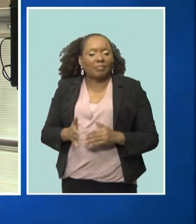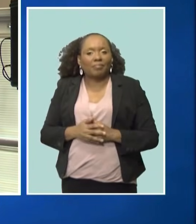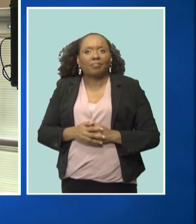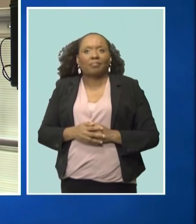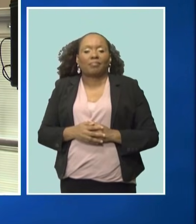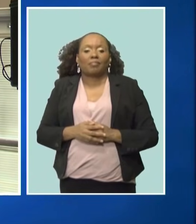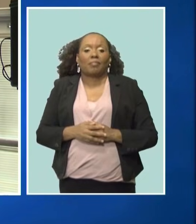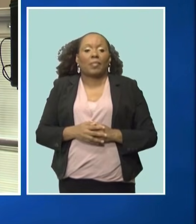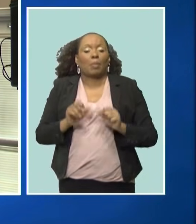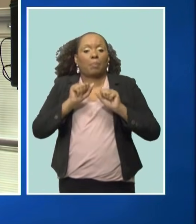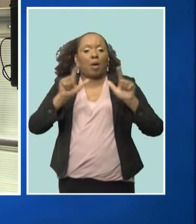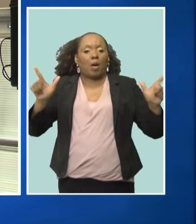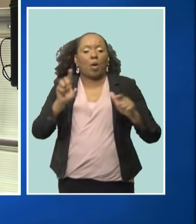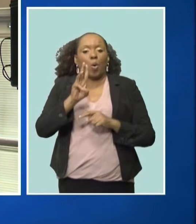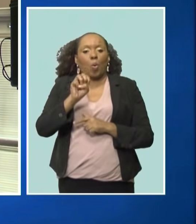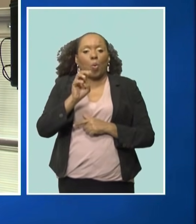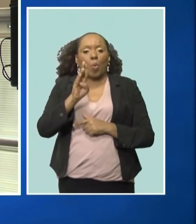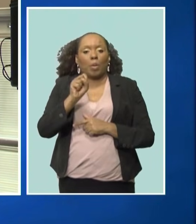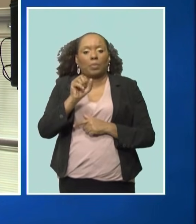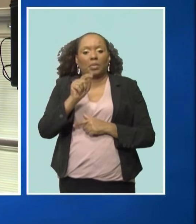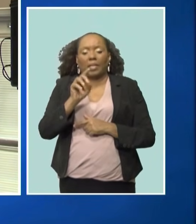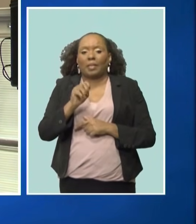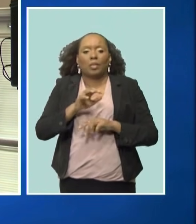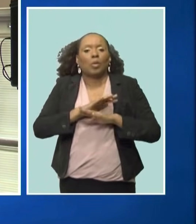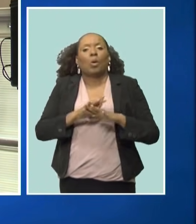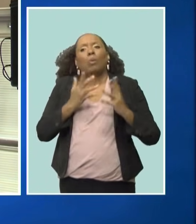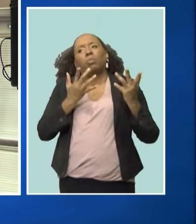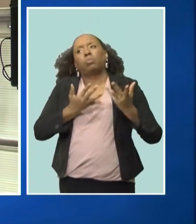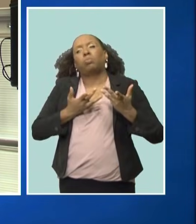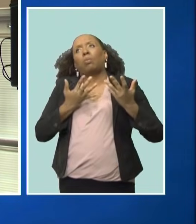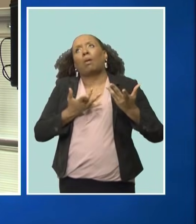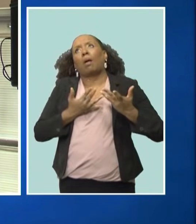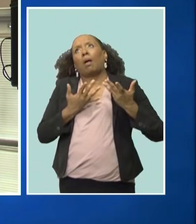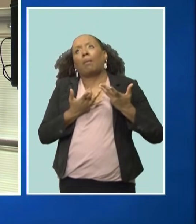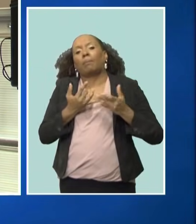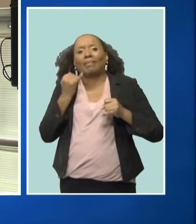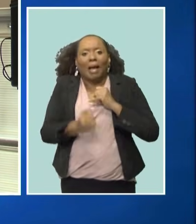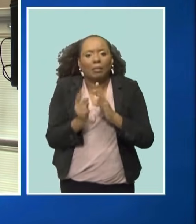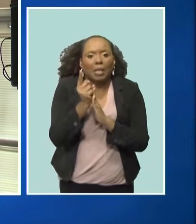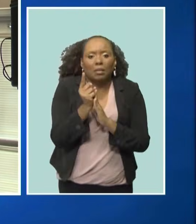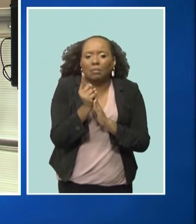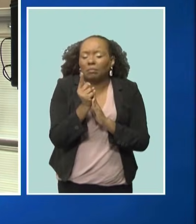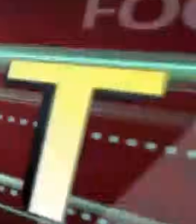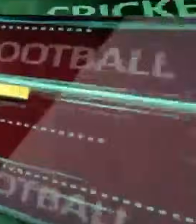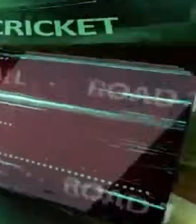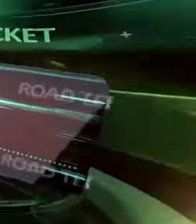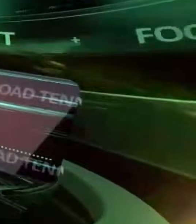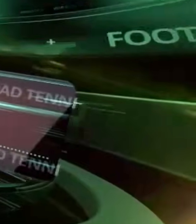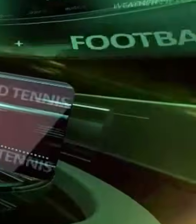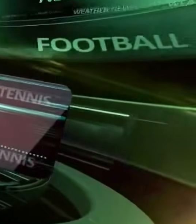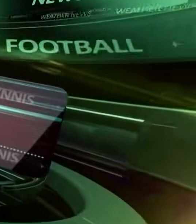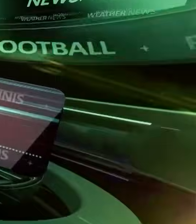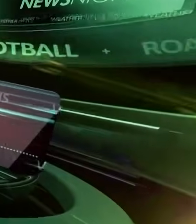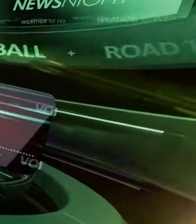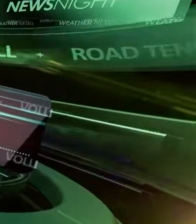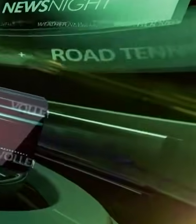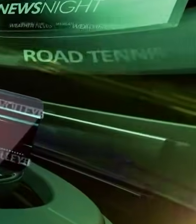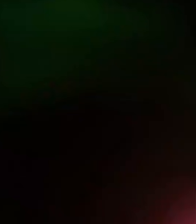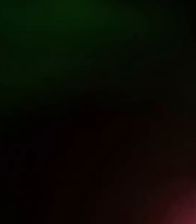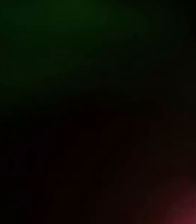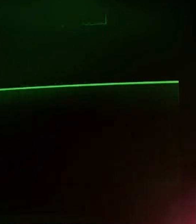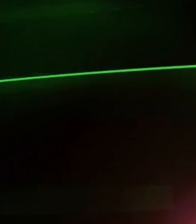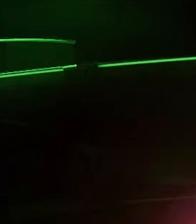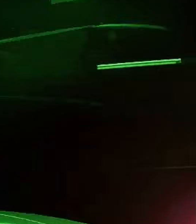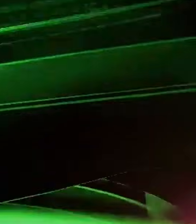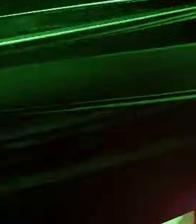airline websites and book now. Don't wait too late, don't wait last minute, now is the time. Sports Night, brought